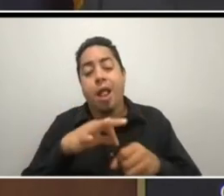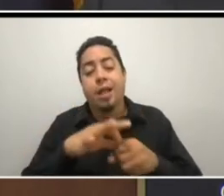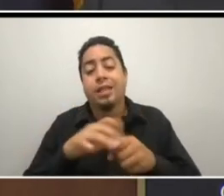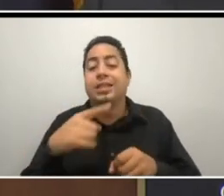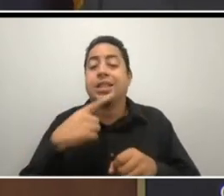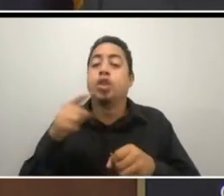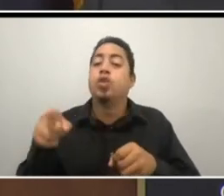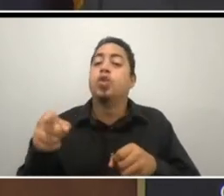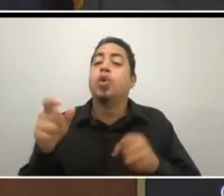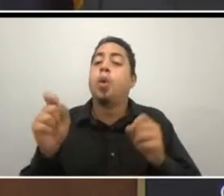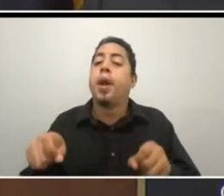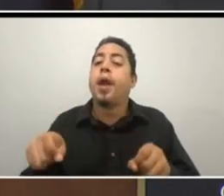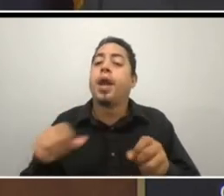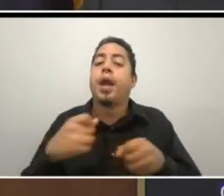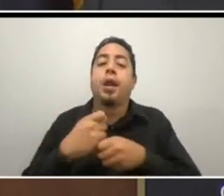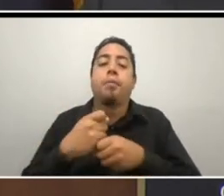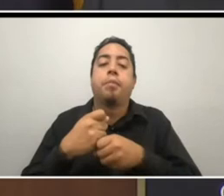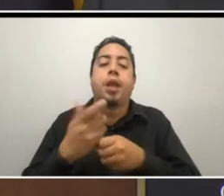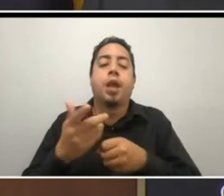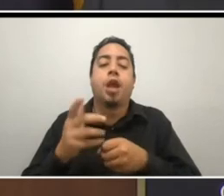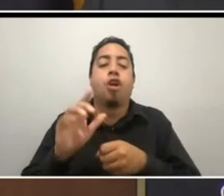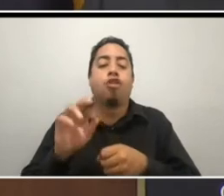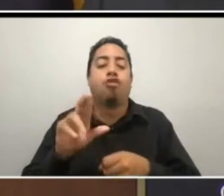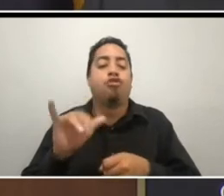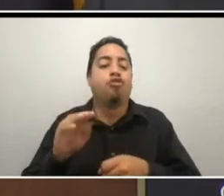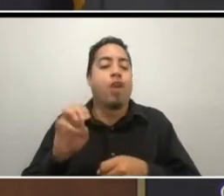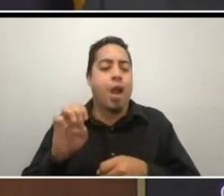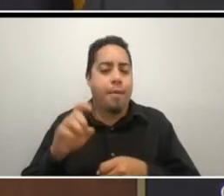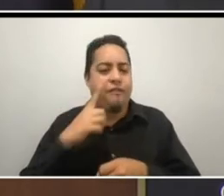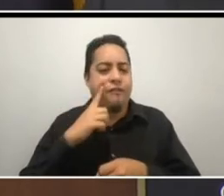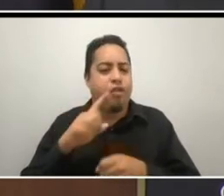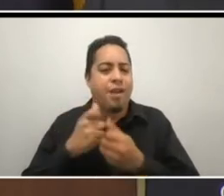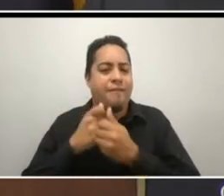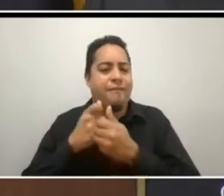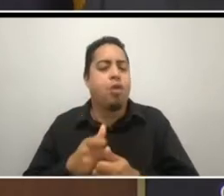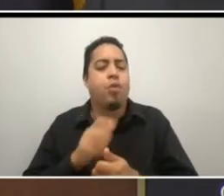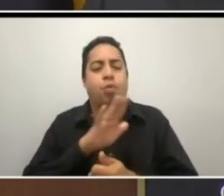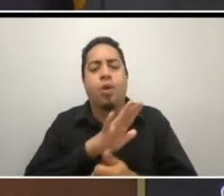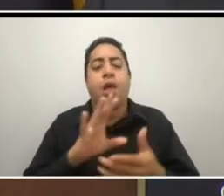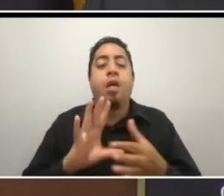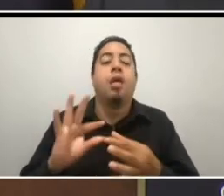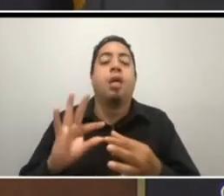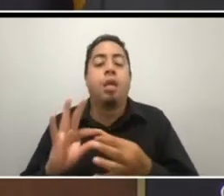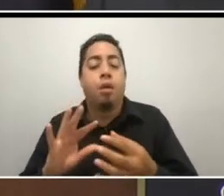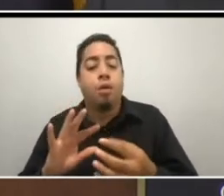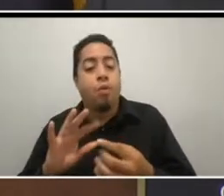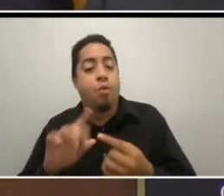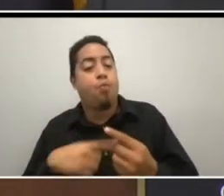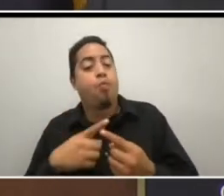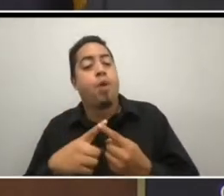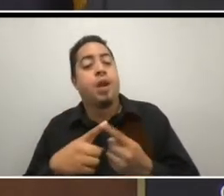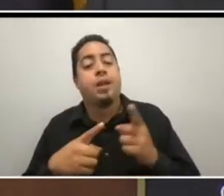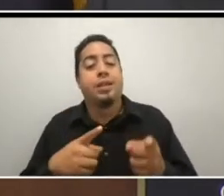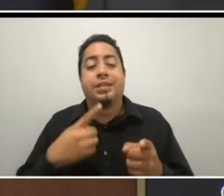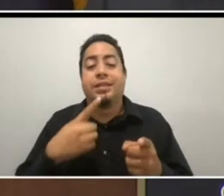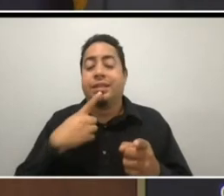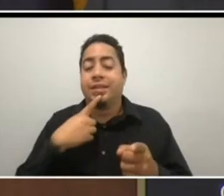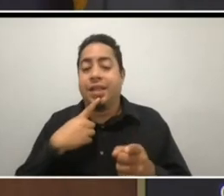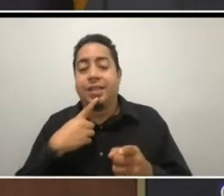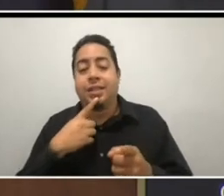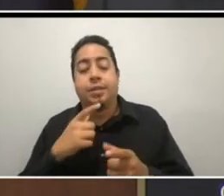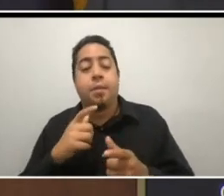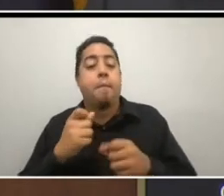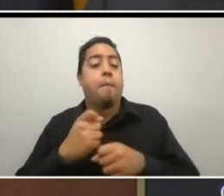his claims of election fraud. And after suggesting that you might have criminal exposure, President Trump makes his most